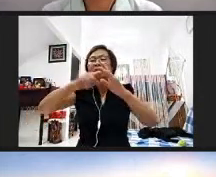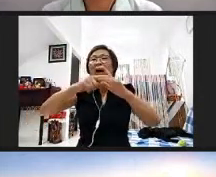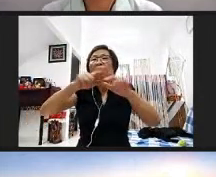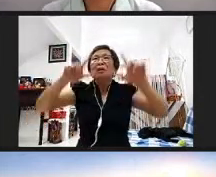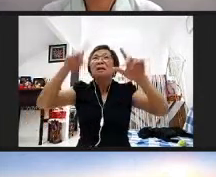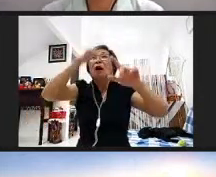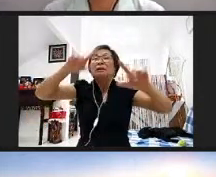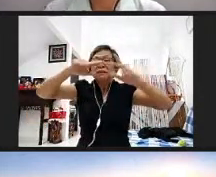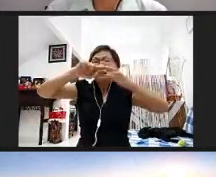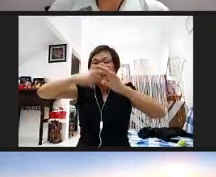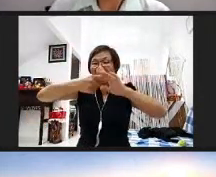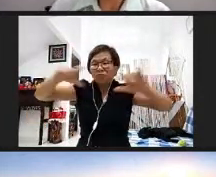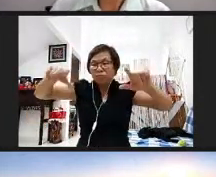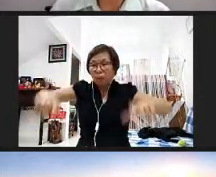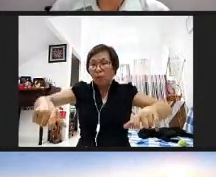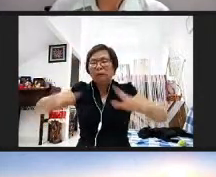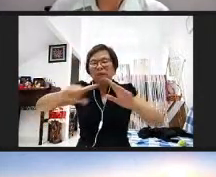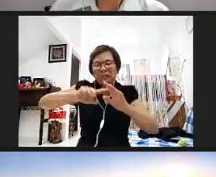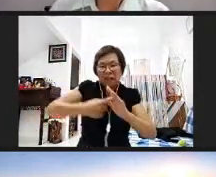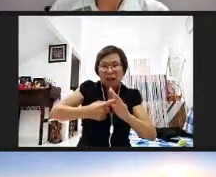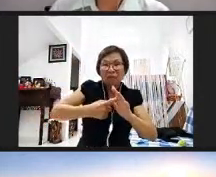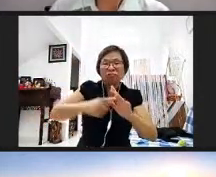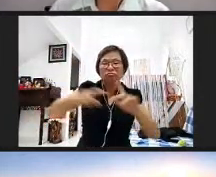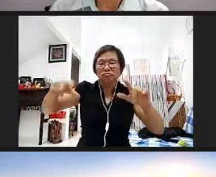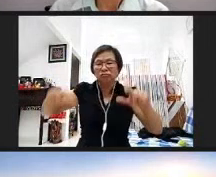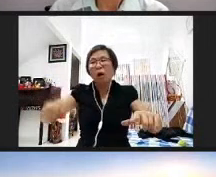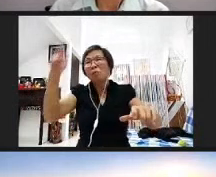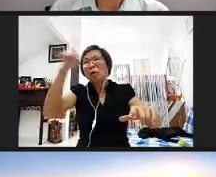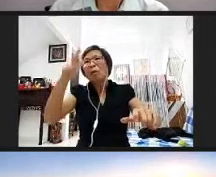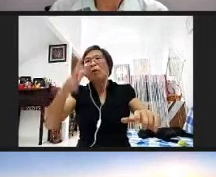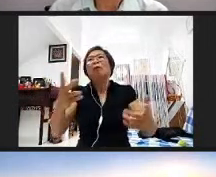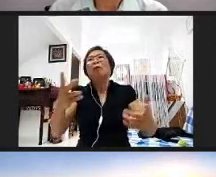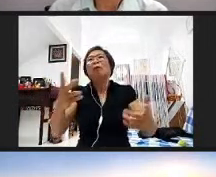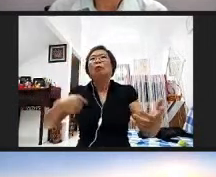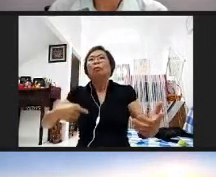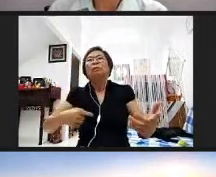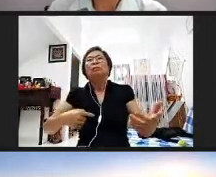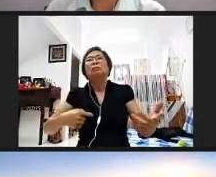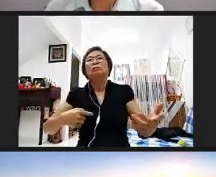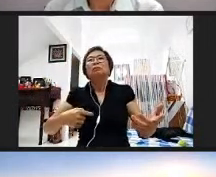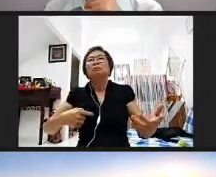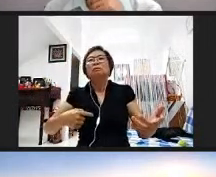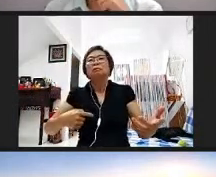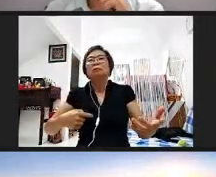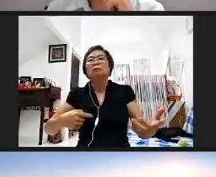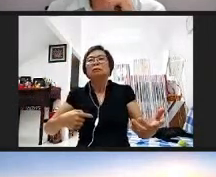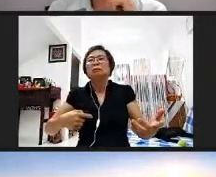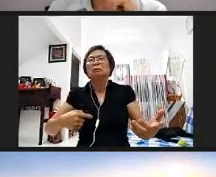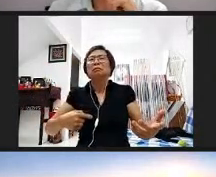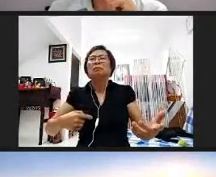the moment that was introduced, practically we can say that the entire